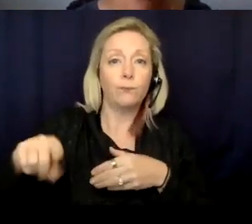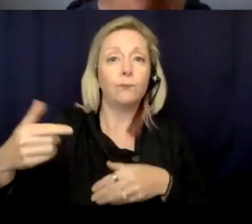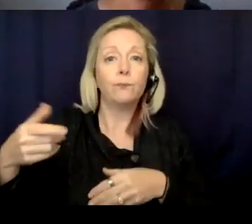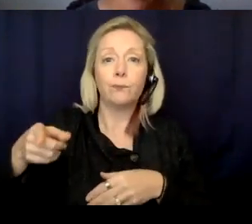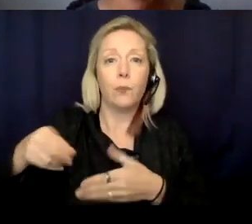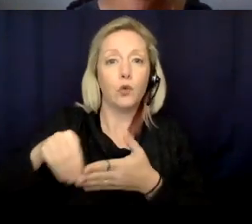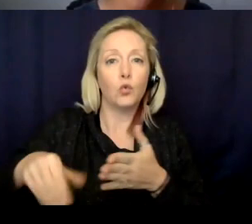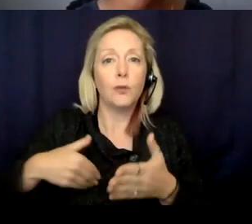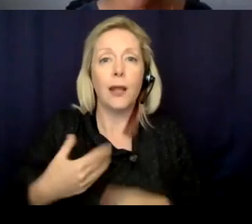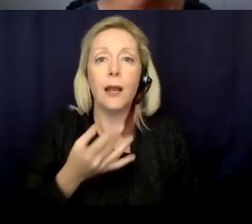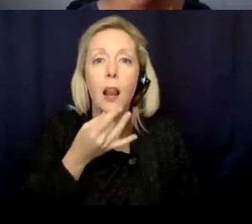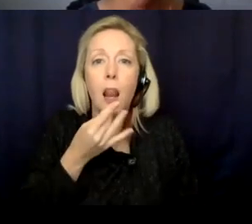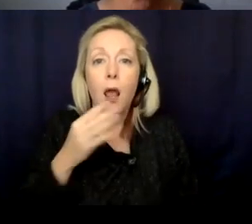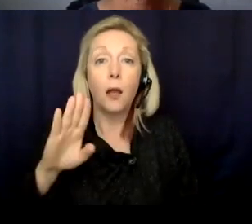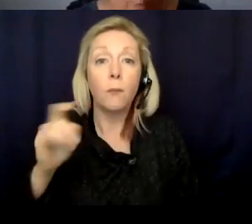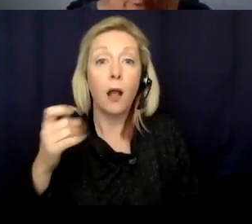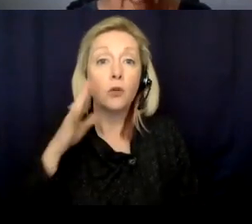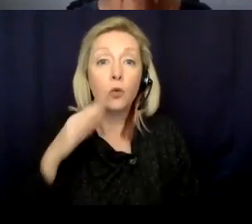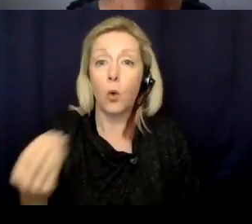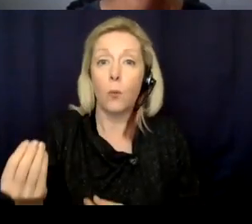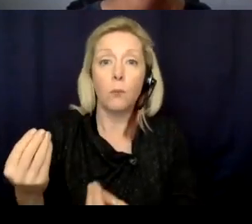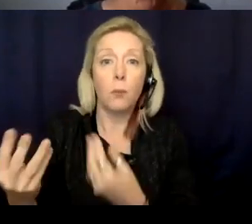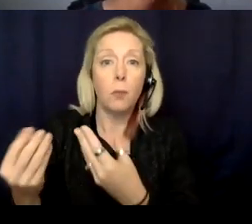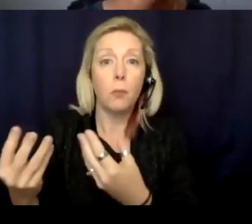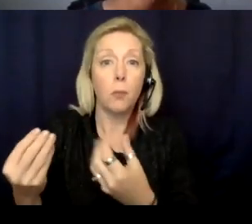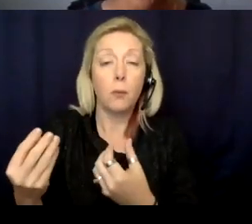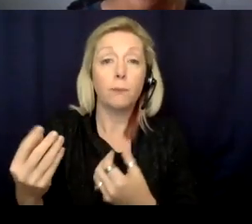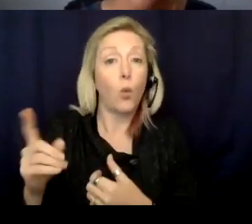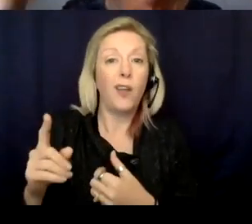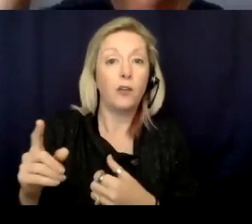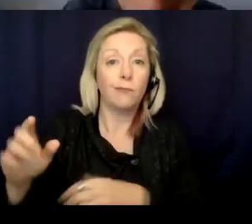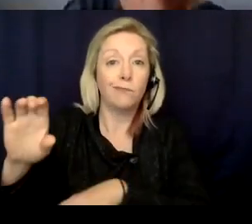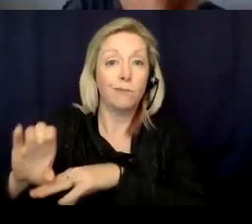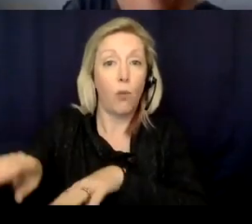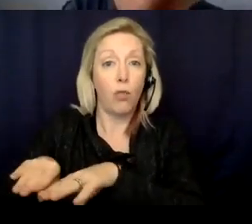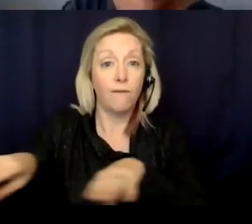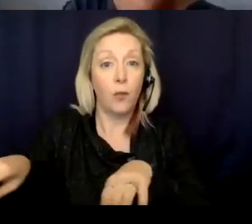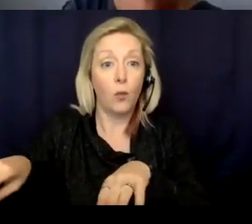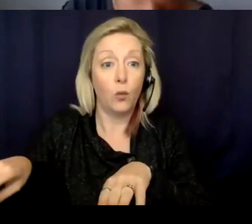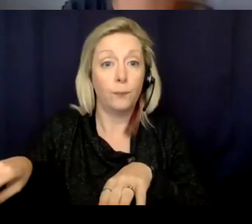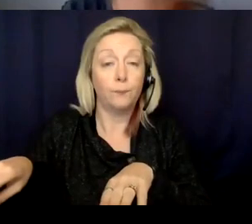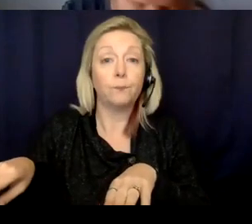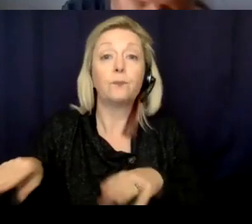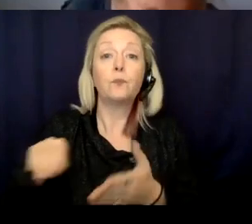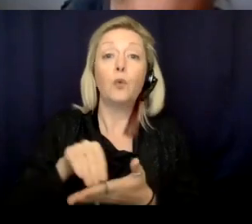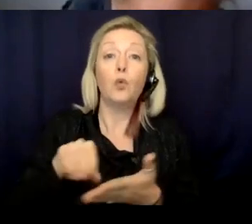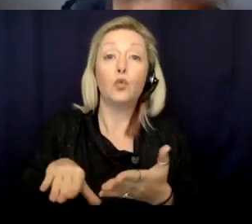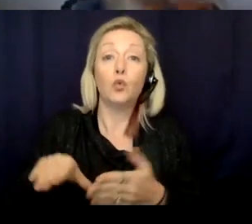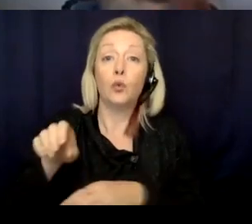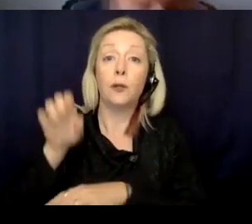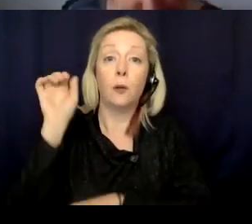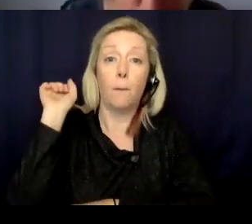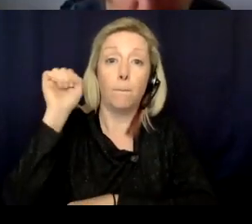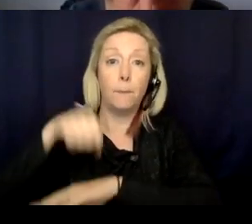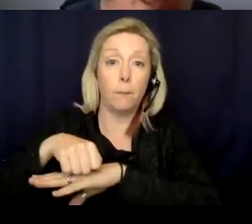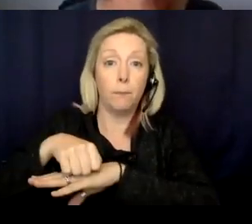the student, and the student it was down on the floor with her, and she'd face plant her face and just,